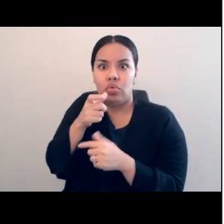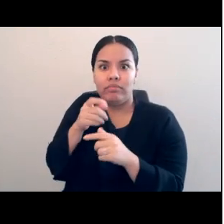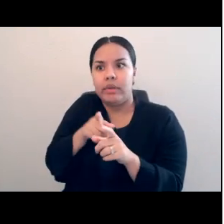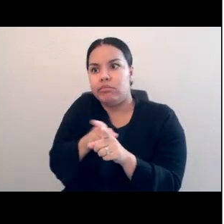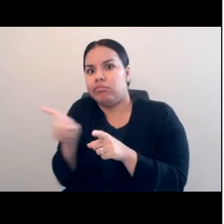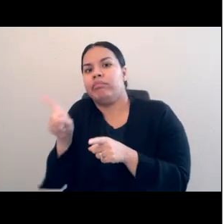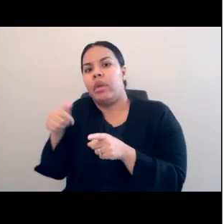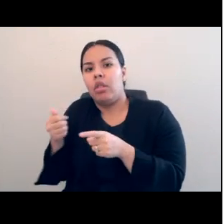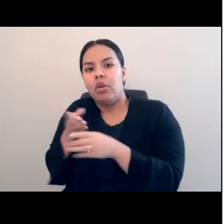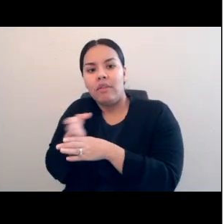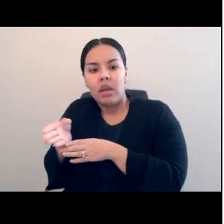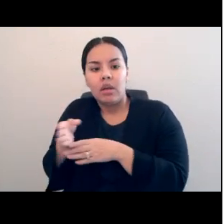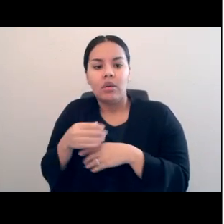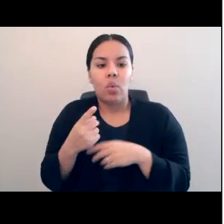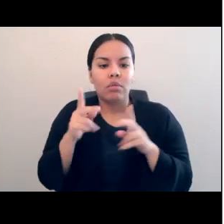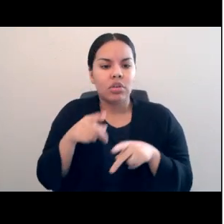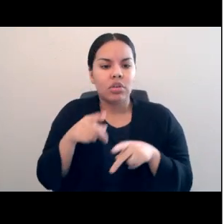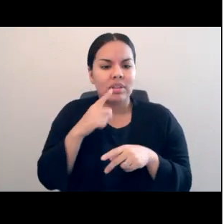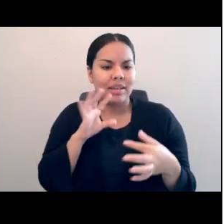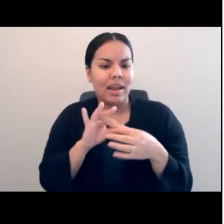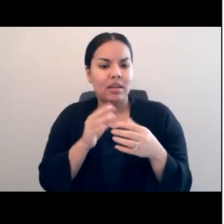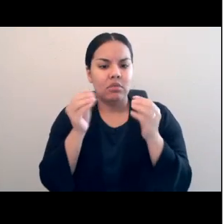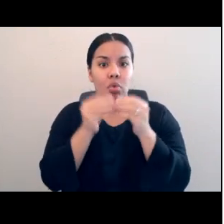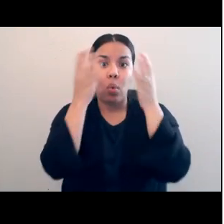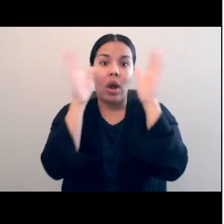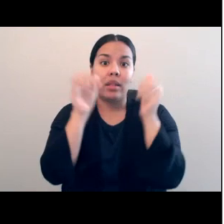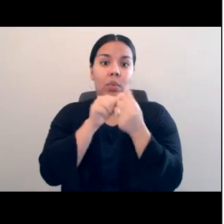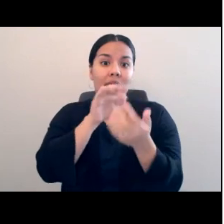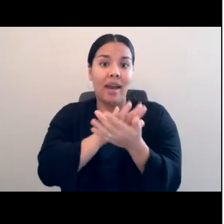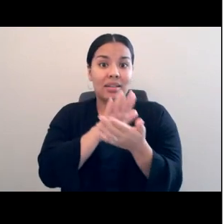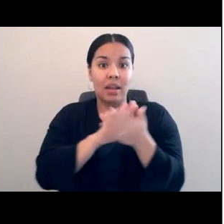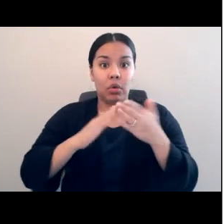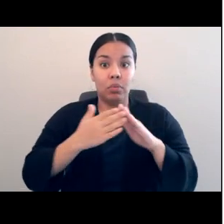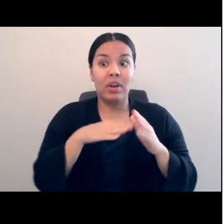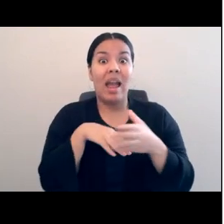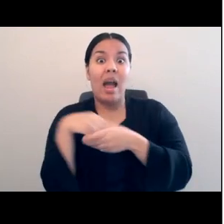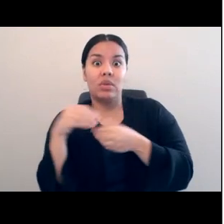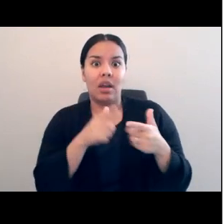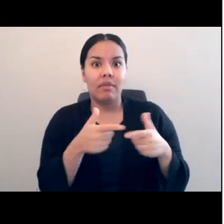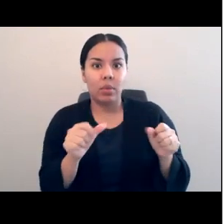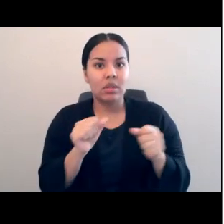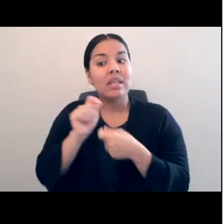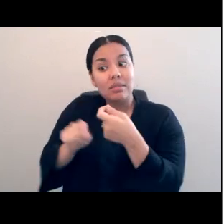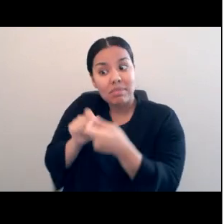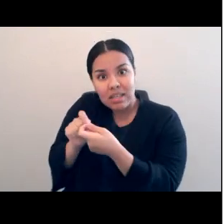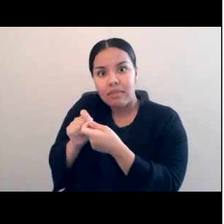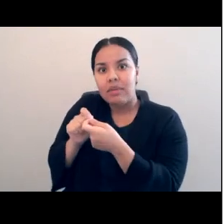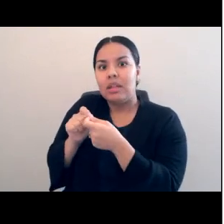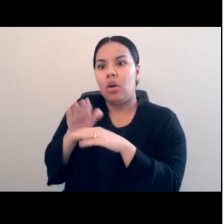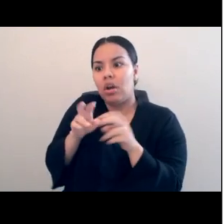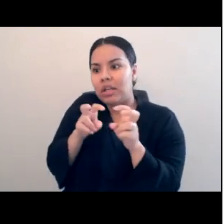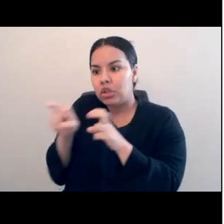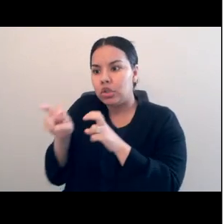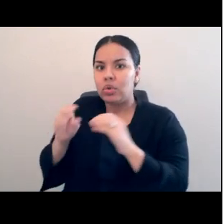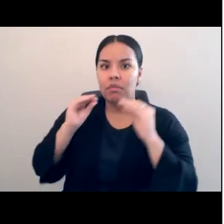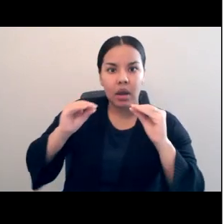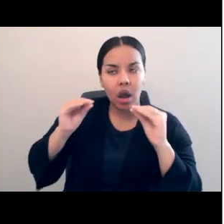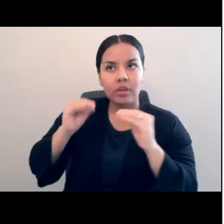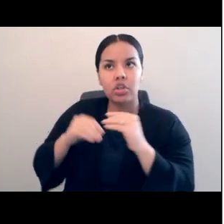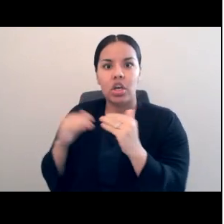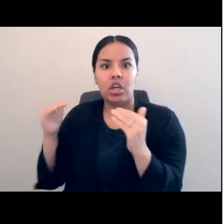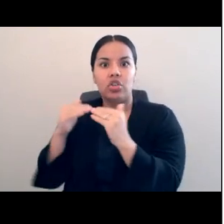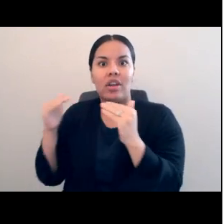respondent says, quote, connecting more widely with the academic community outside of linguistics, particularly on issues of pedagogy and justice, which have really been